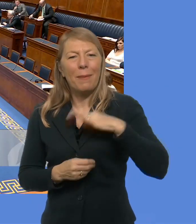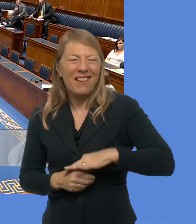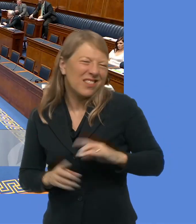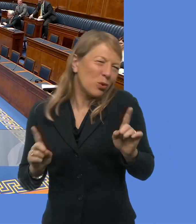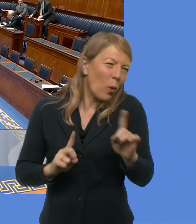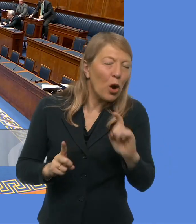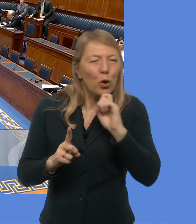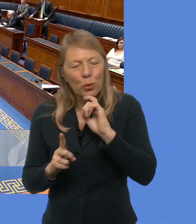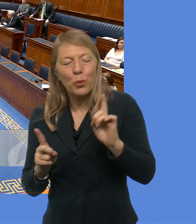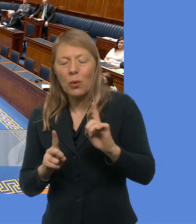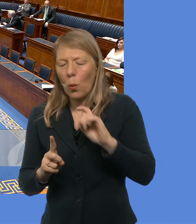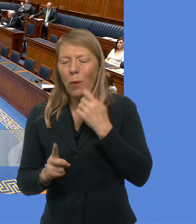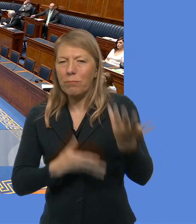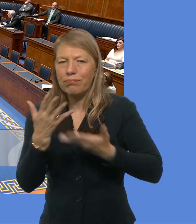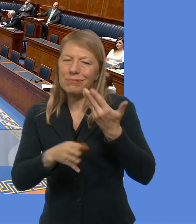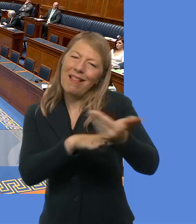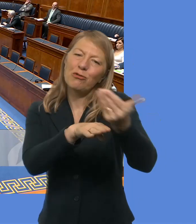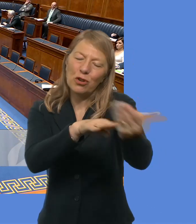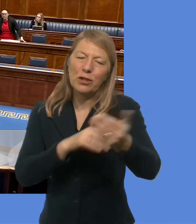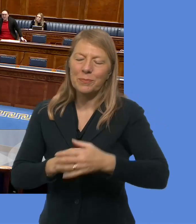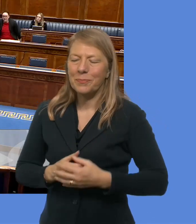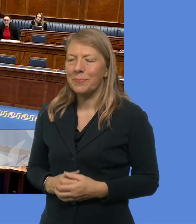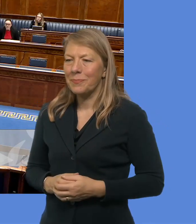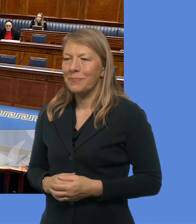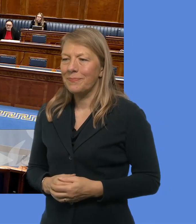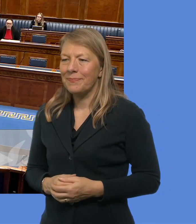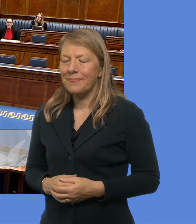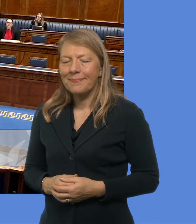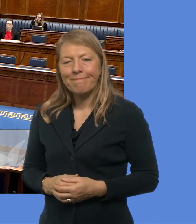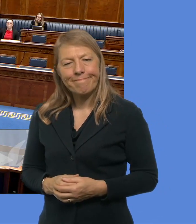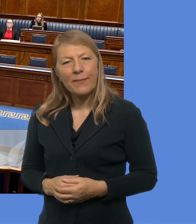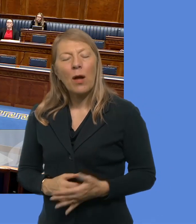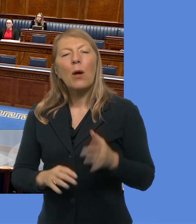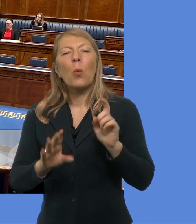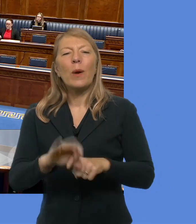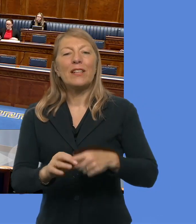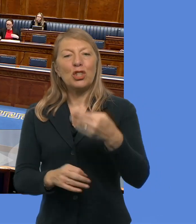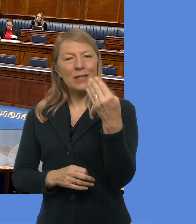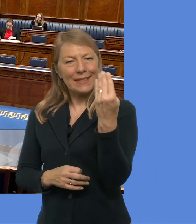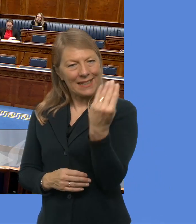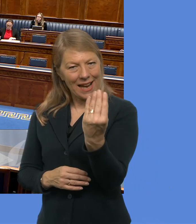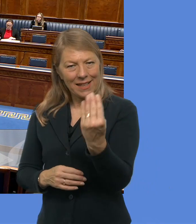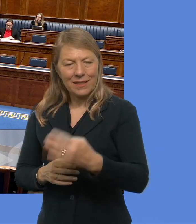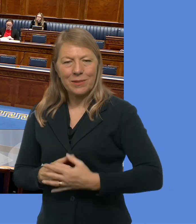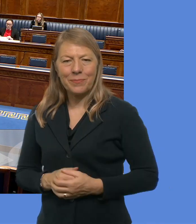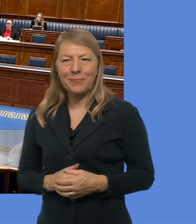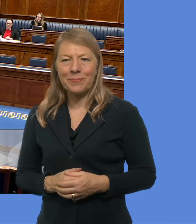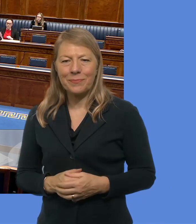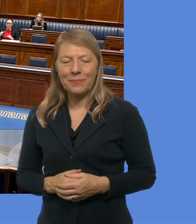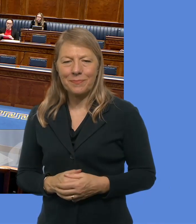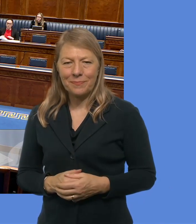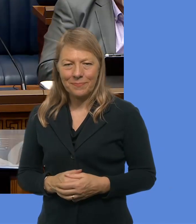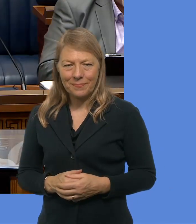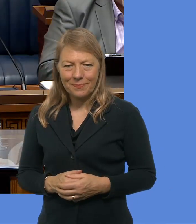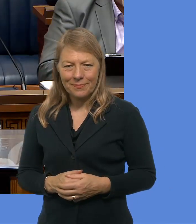Thank you, Principal Deputy Speaker. Question 9, please. Minister. I believe the